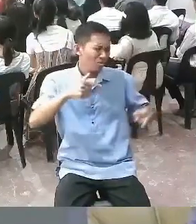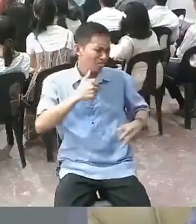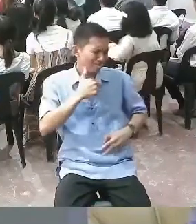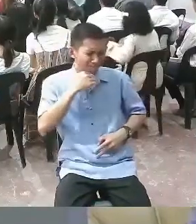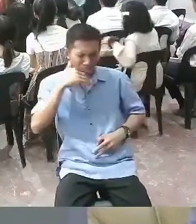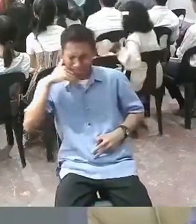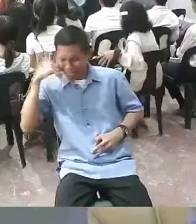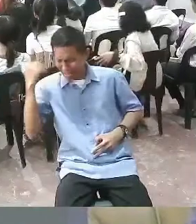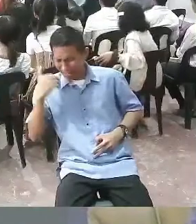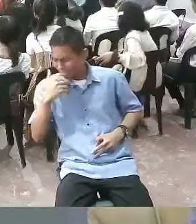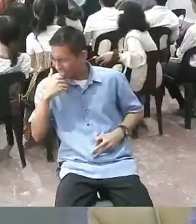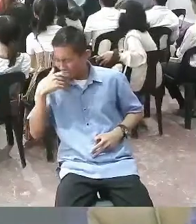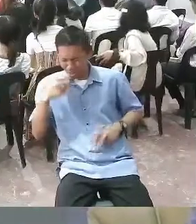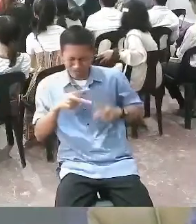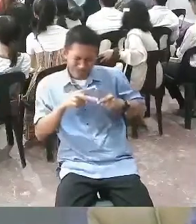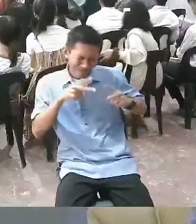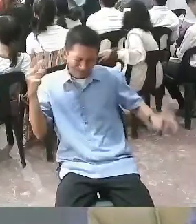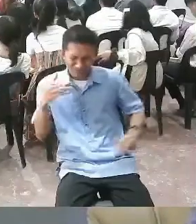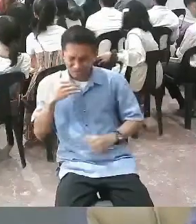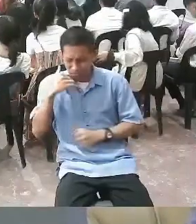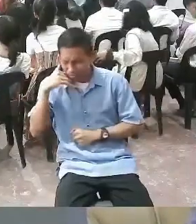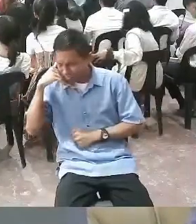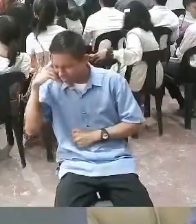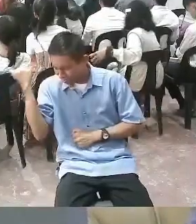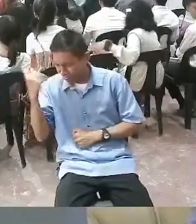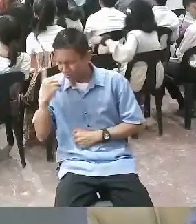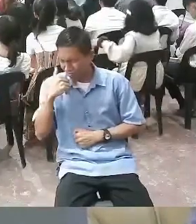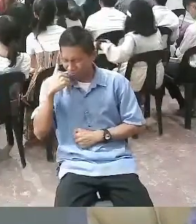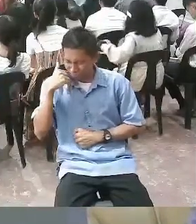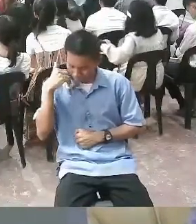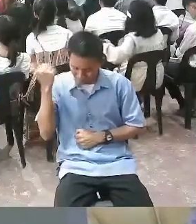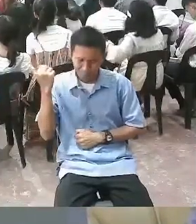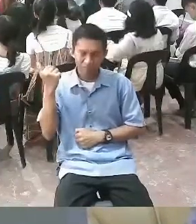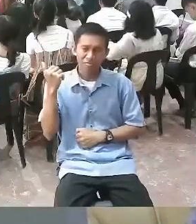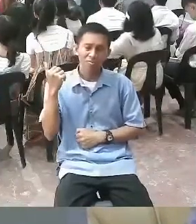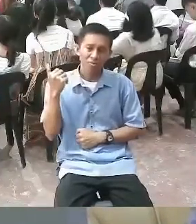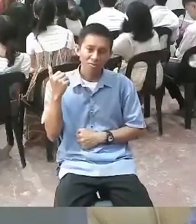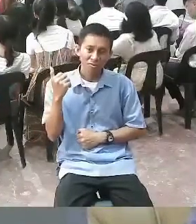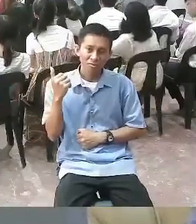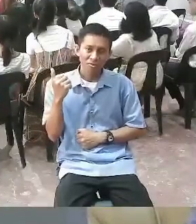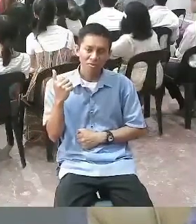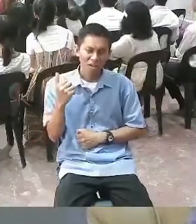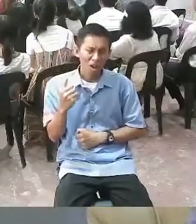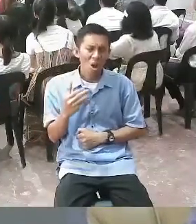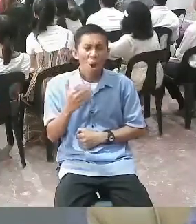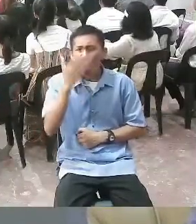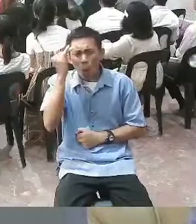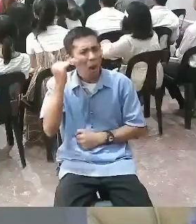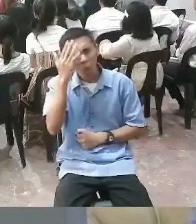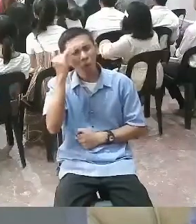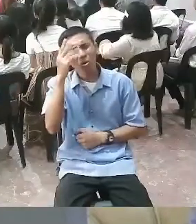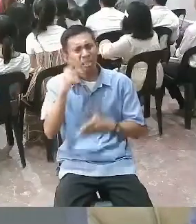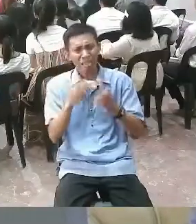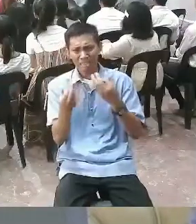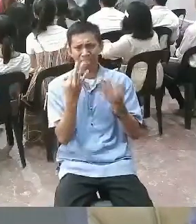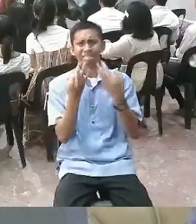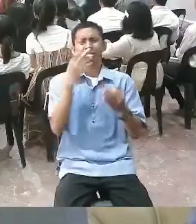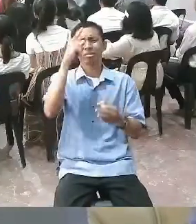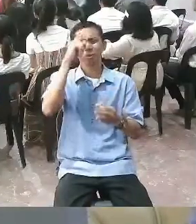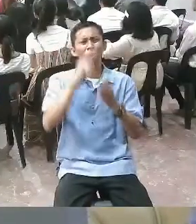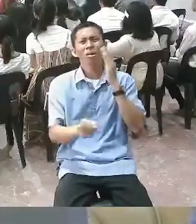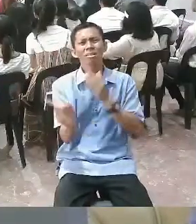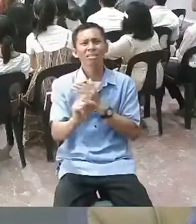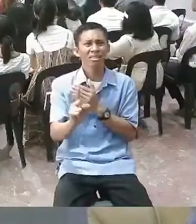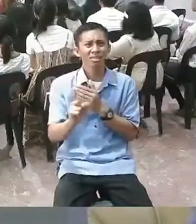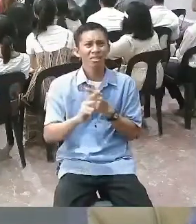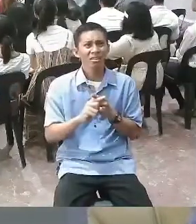guilt and the condemnation. I said, why is that? And